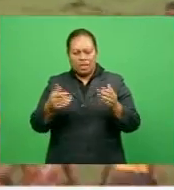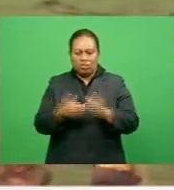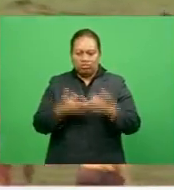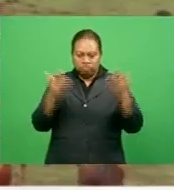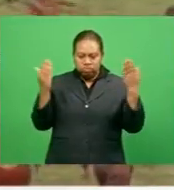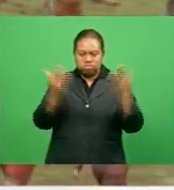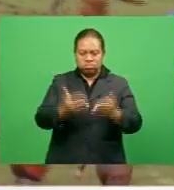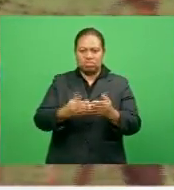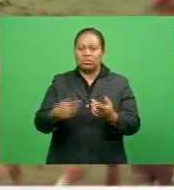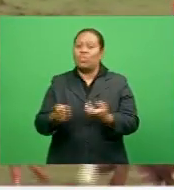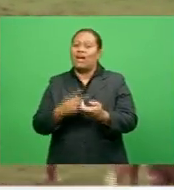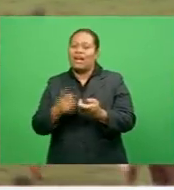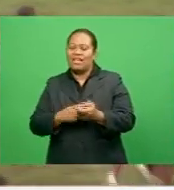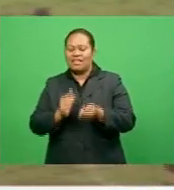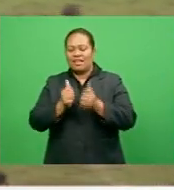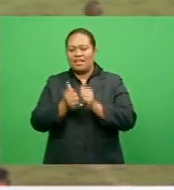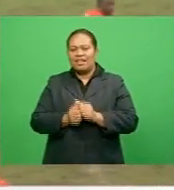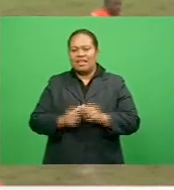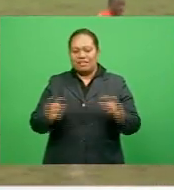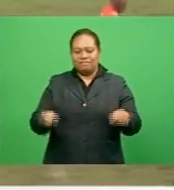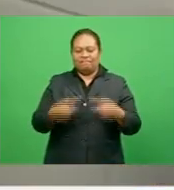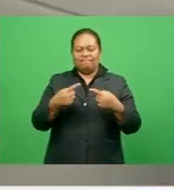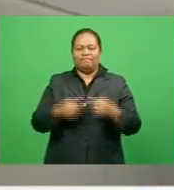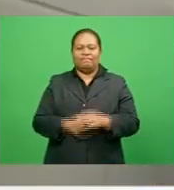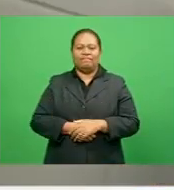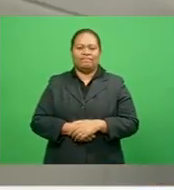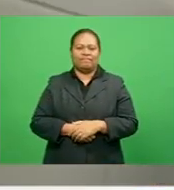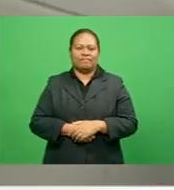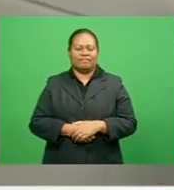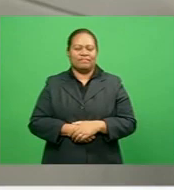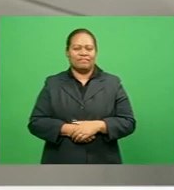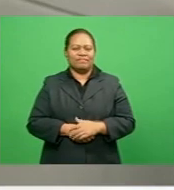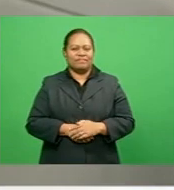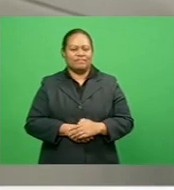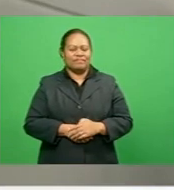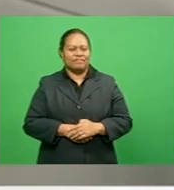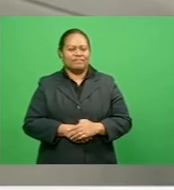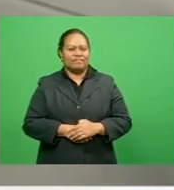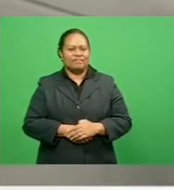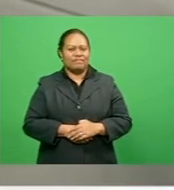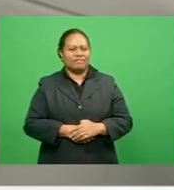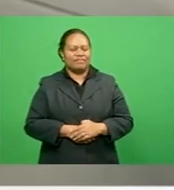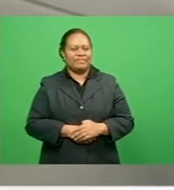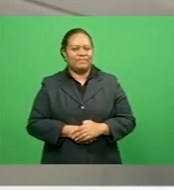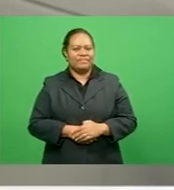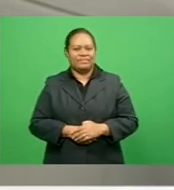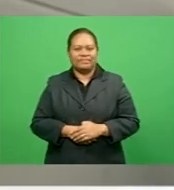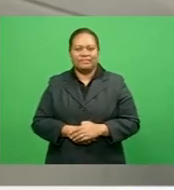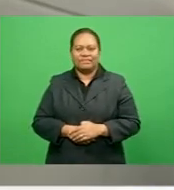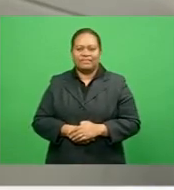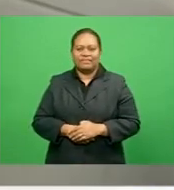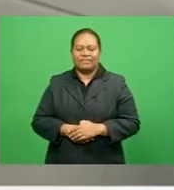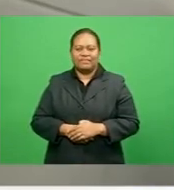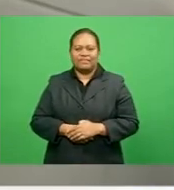the remaining Skipper Cup matches ahead. So we will